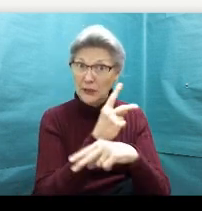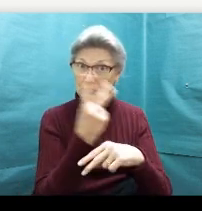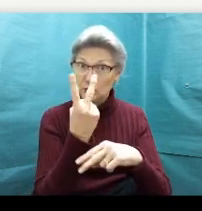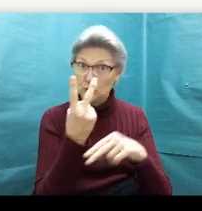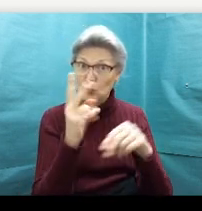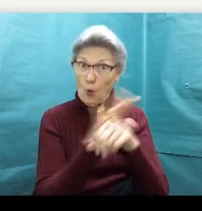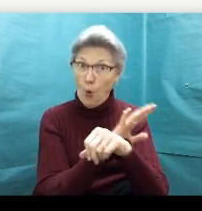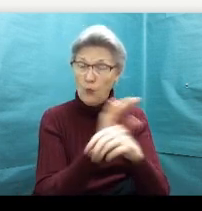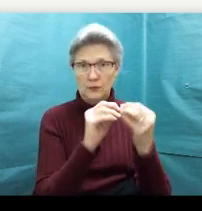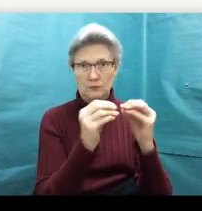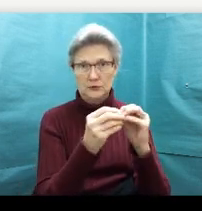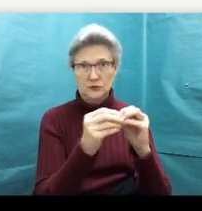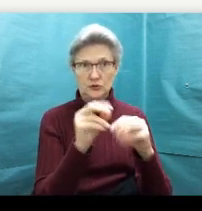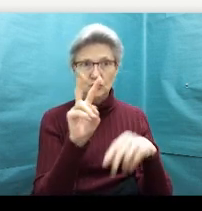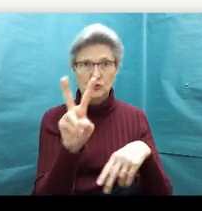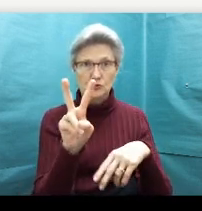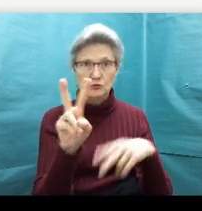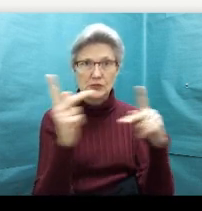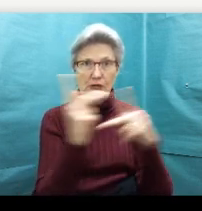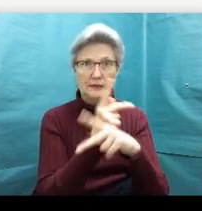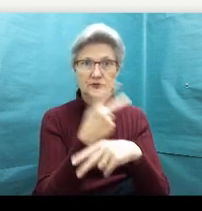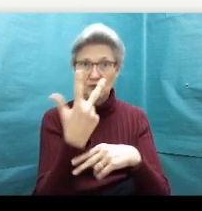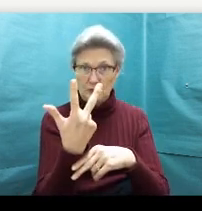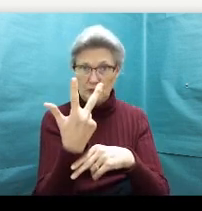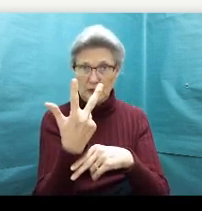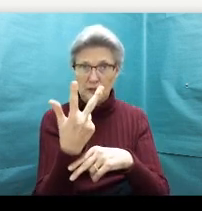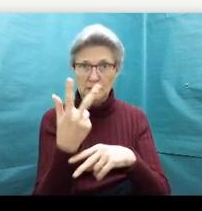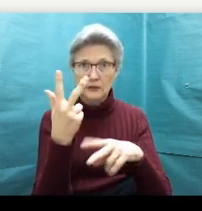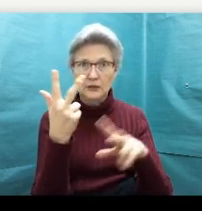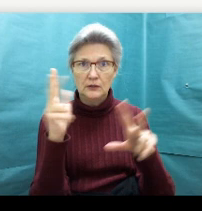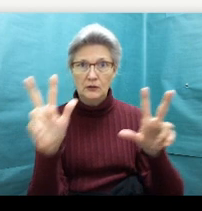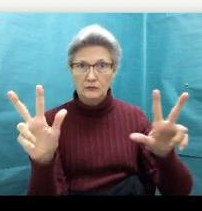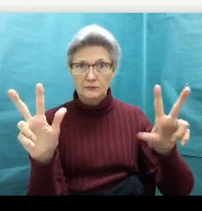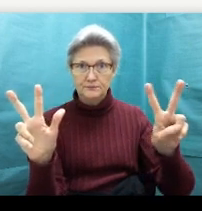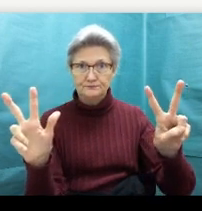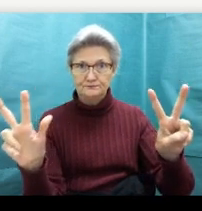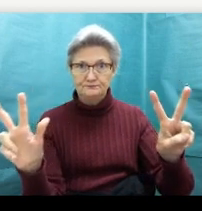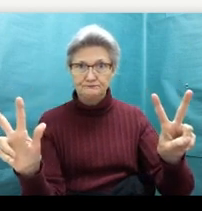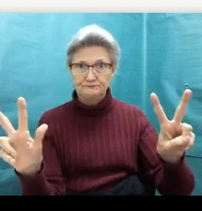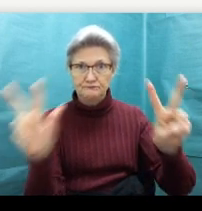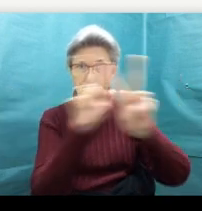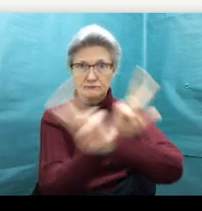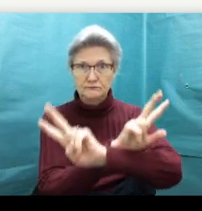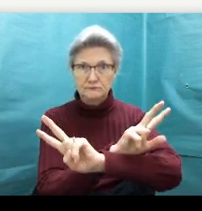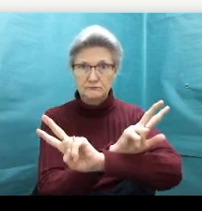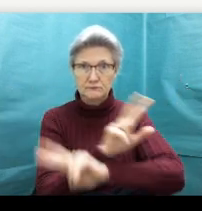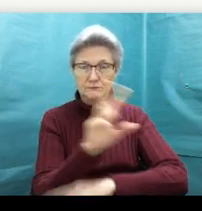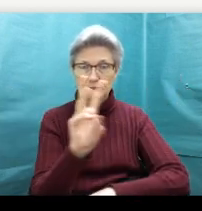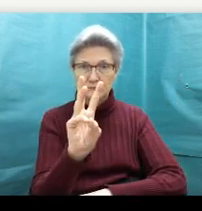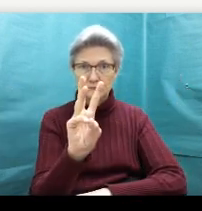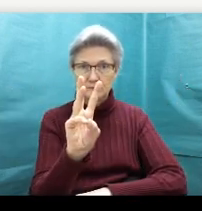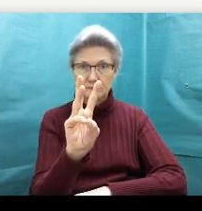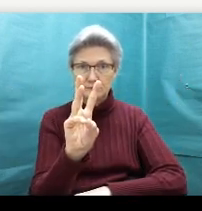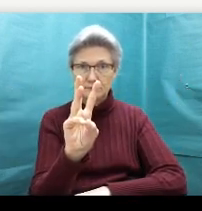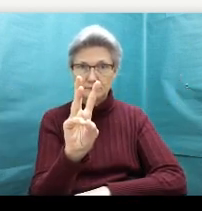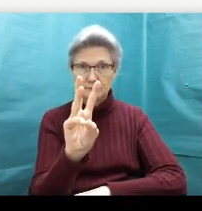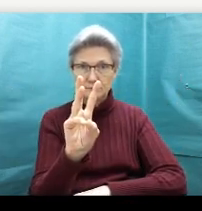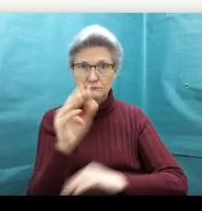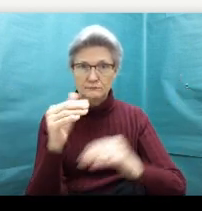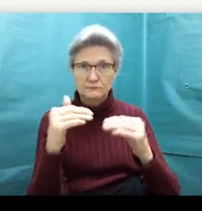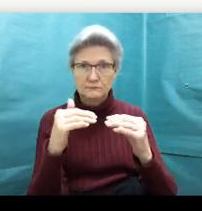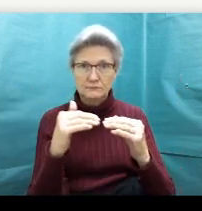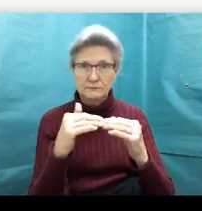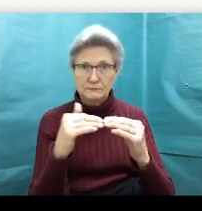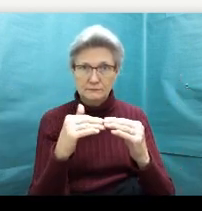together. We did 2 times 3. So 2 times 3 equals 6. Okay,